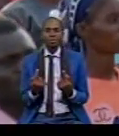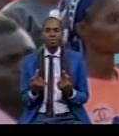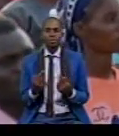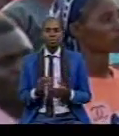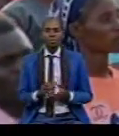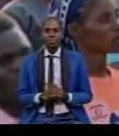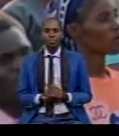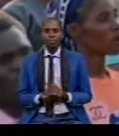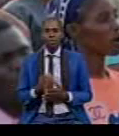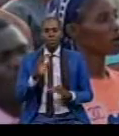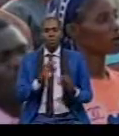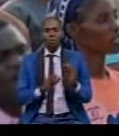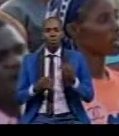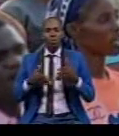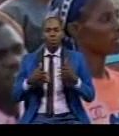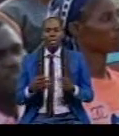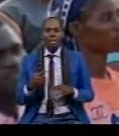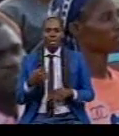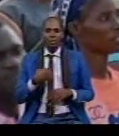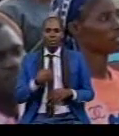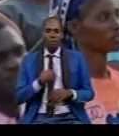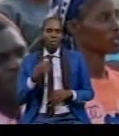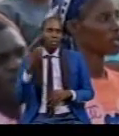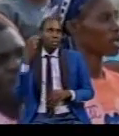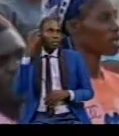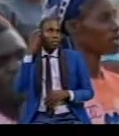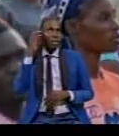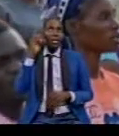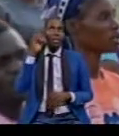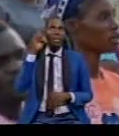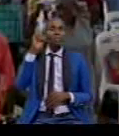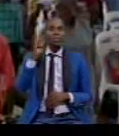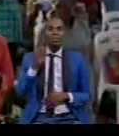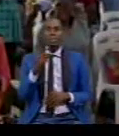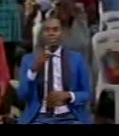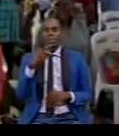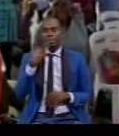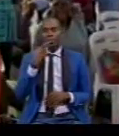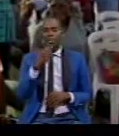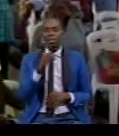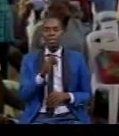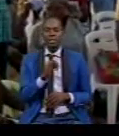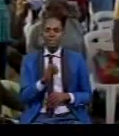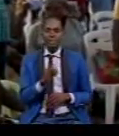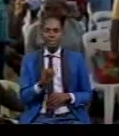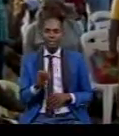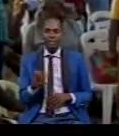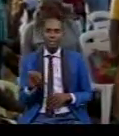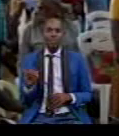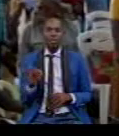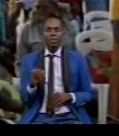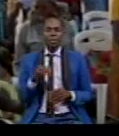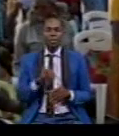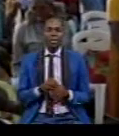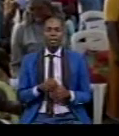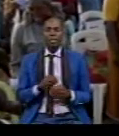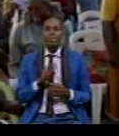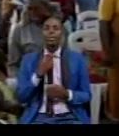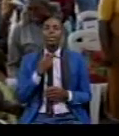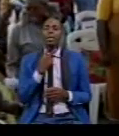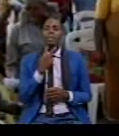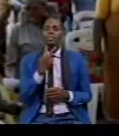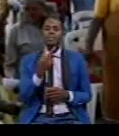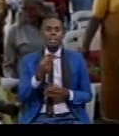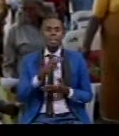the suffering and the sickness away, and tonight you are complete.